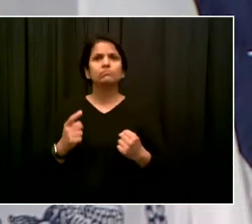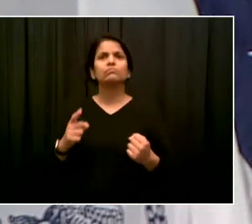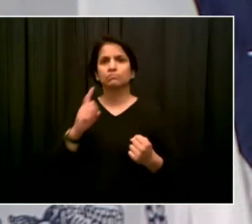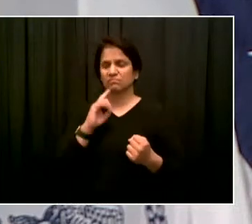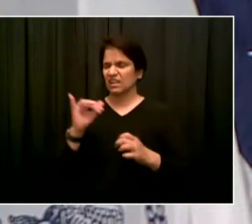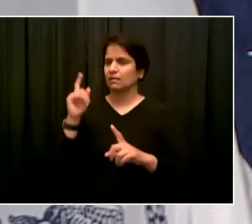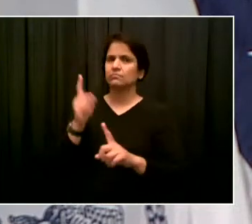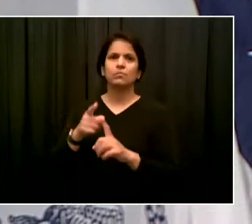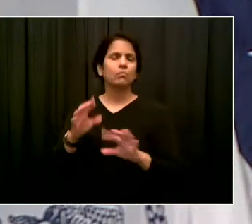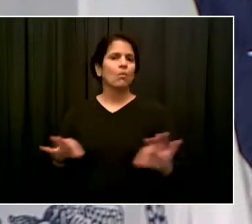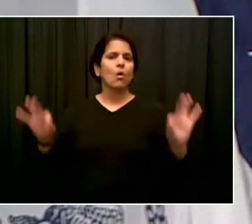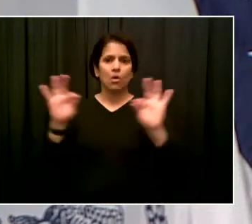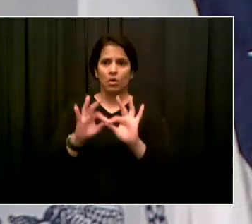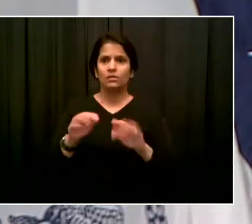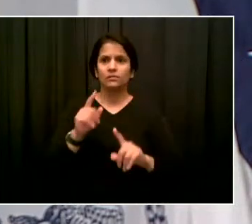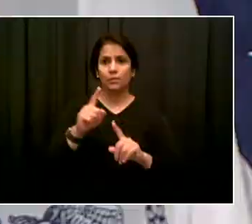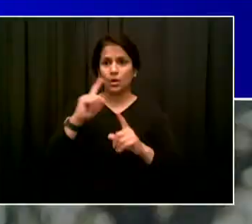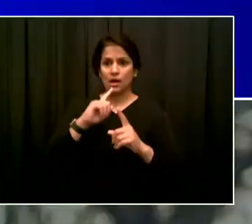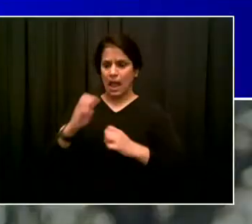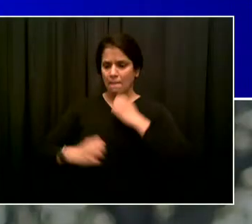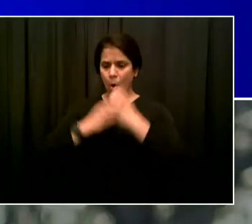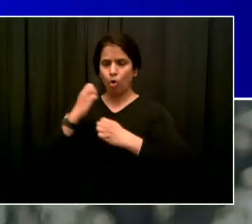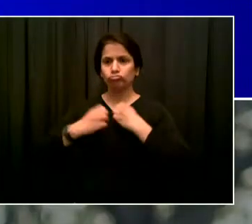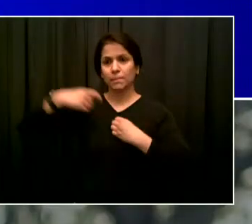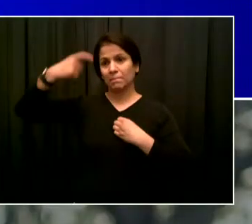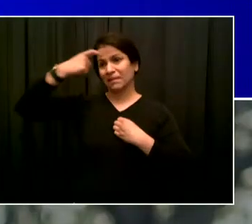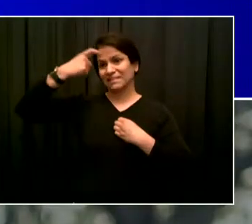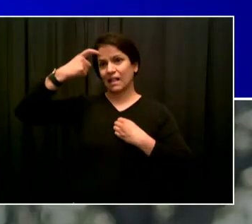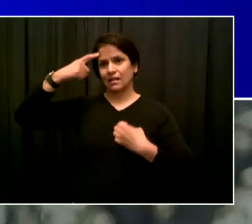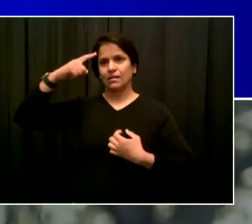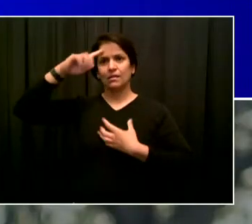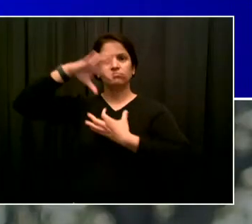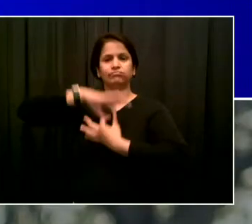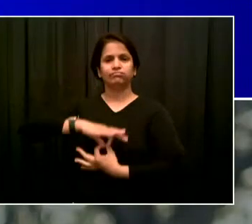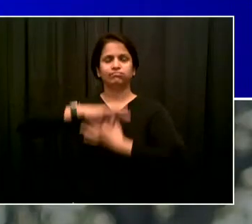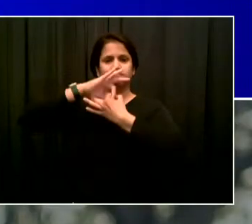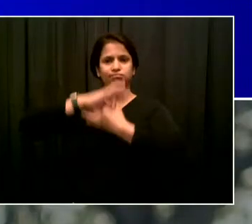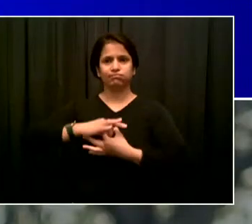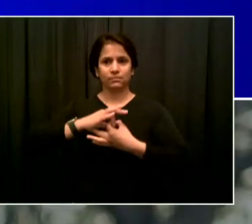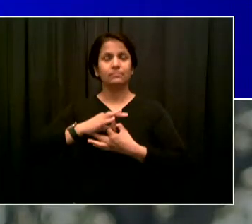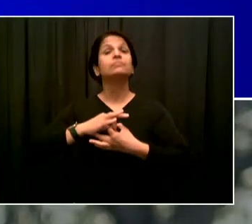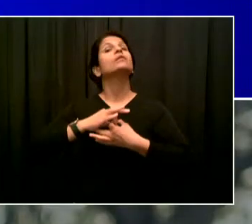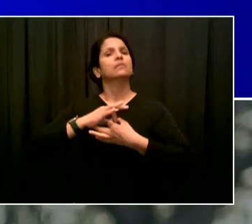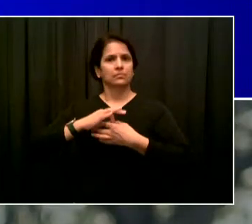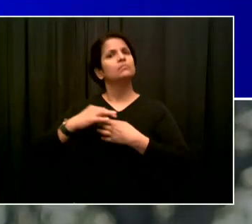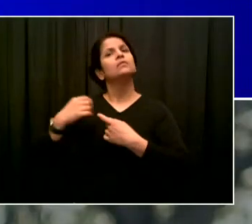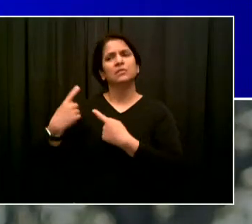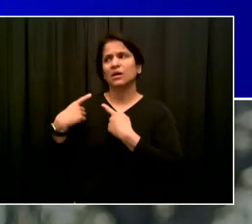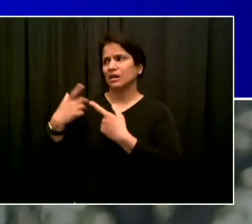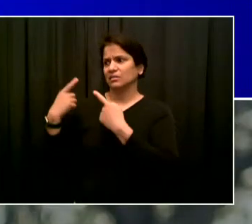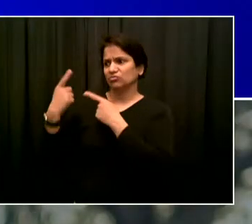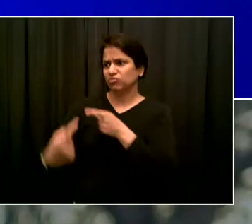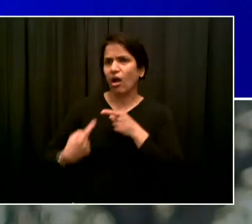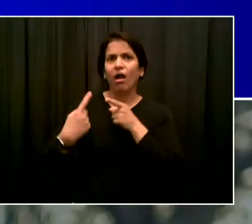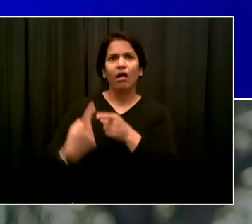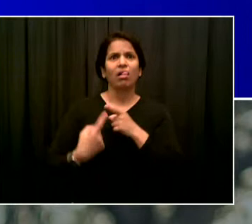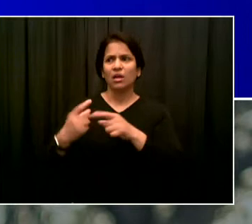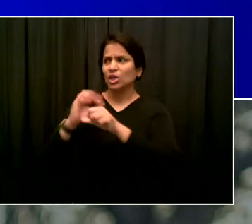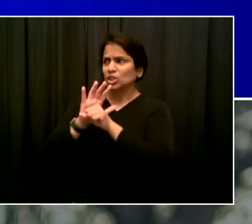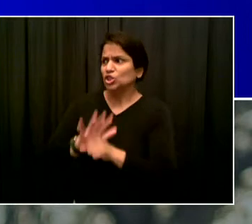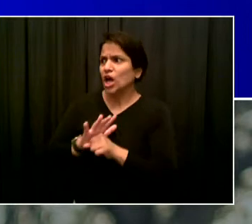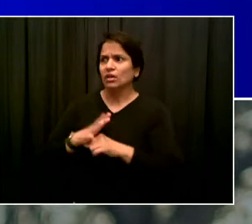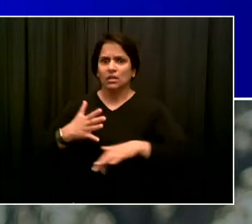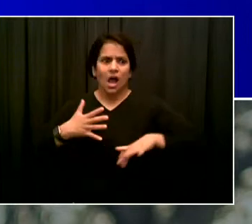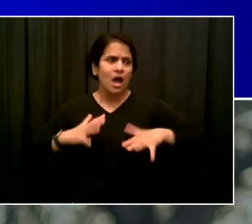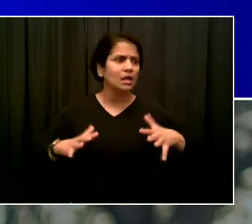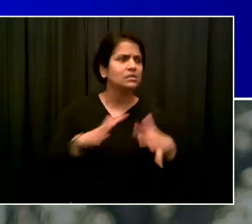people. A recovery for all of us means making mental health services more available than they have ever been in the